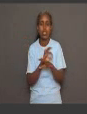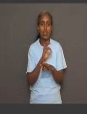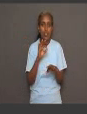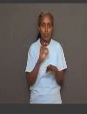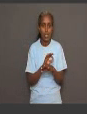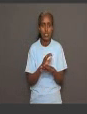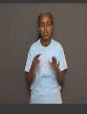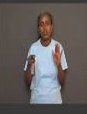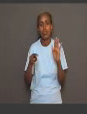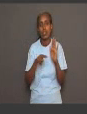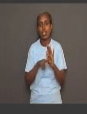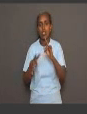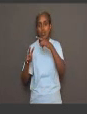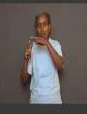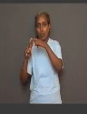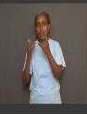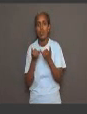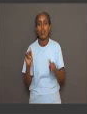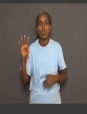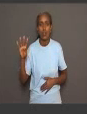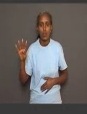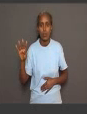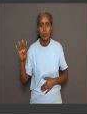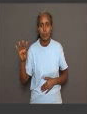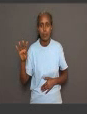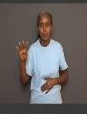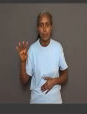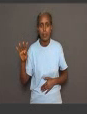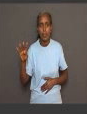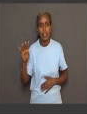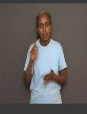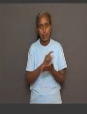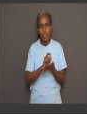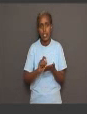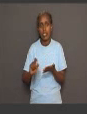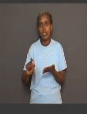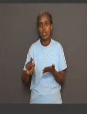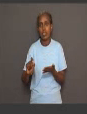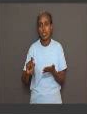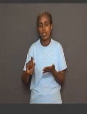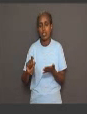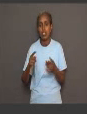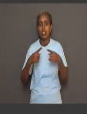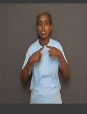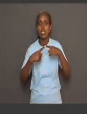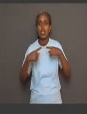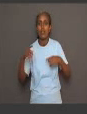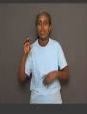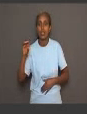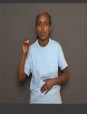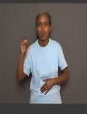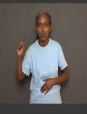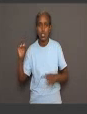of negative pi over 4 can be written as the inverse